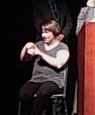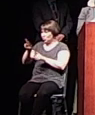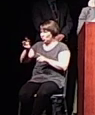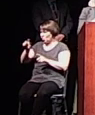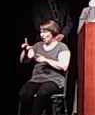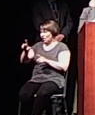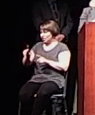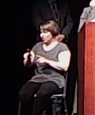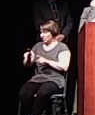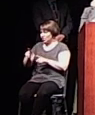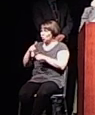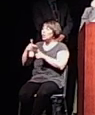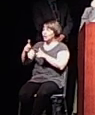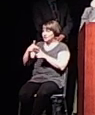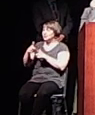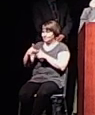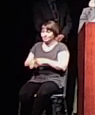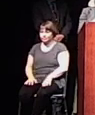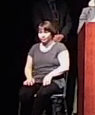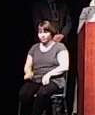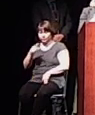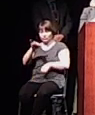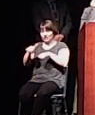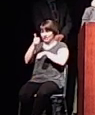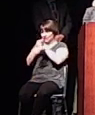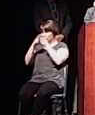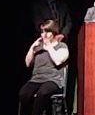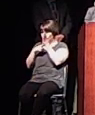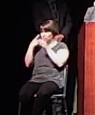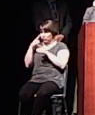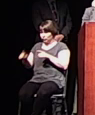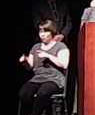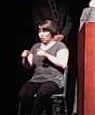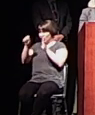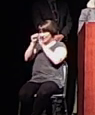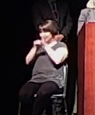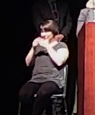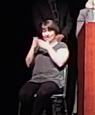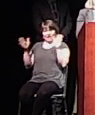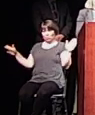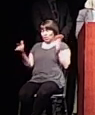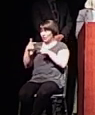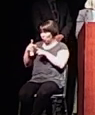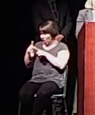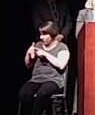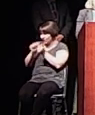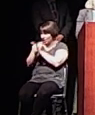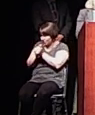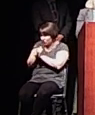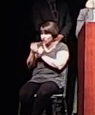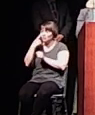guidelines and rules for the FFA statewide welding competition, including the framework for assessing and grading student